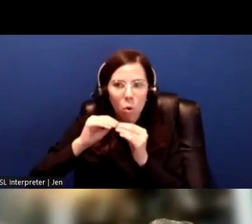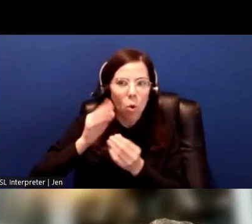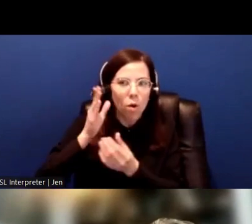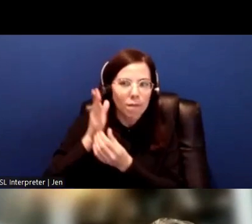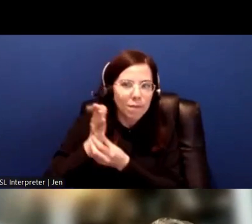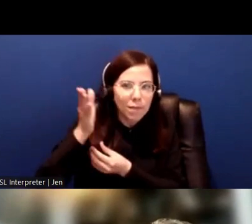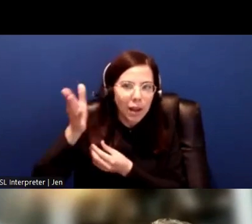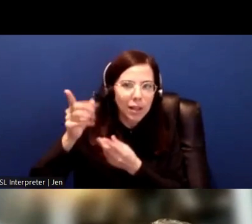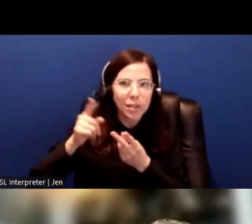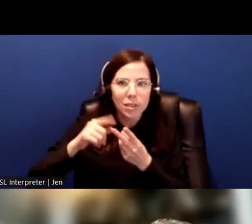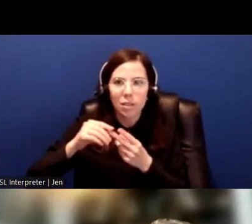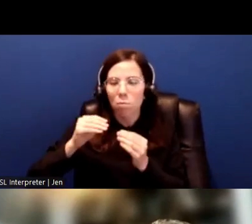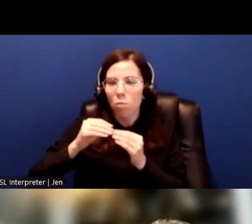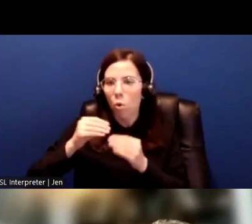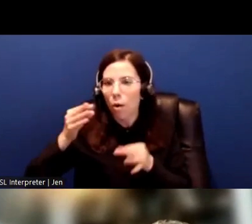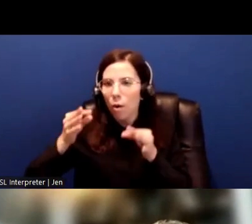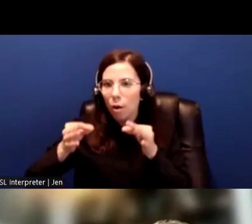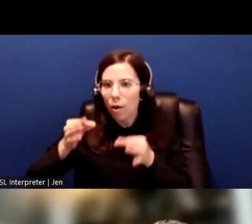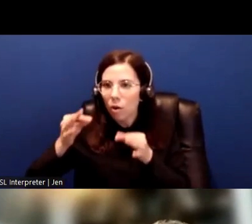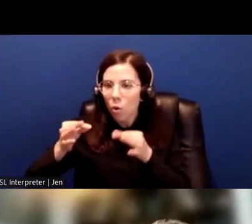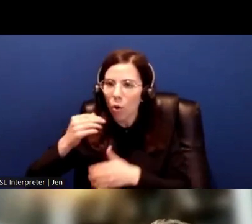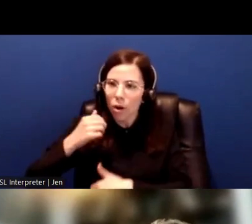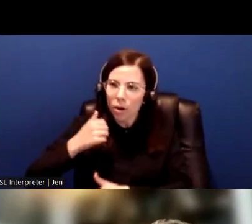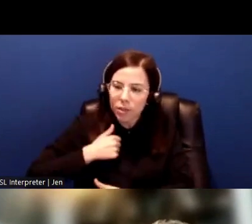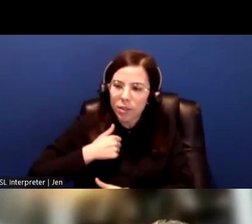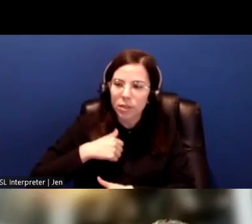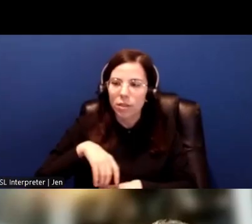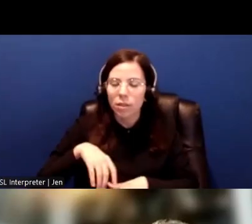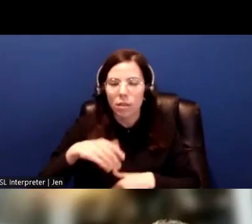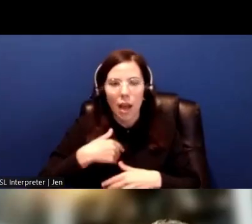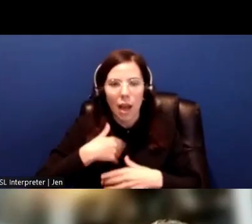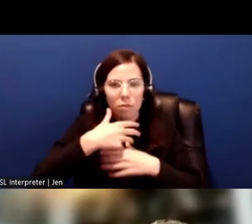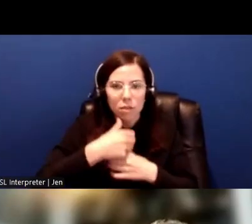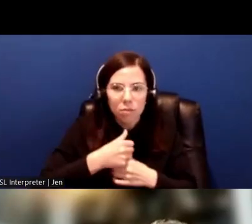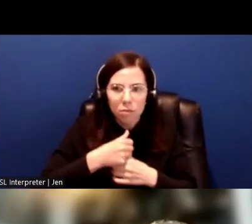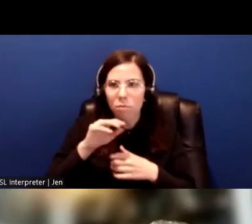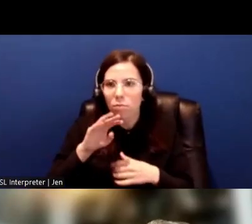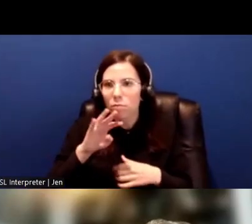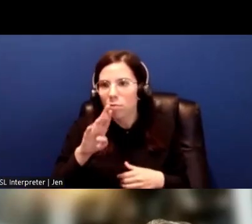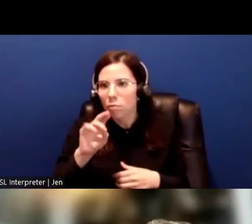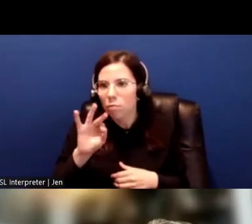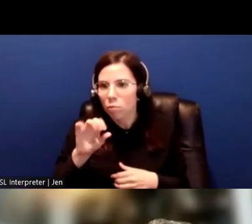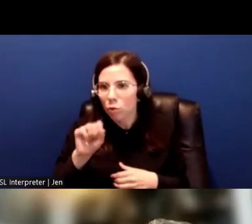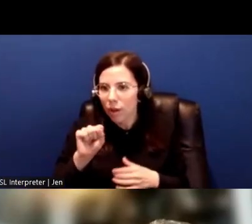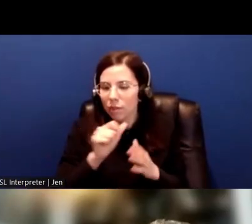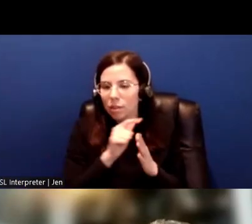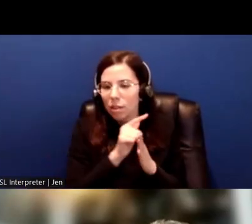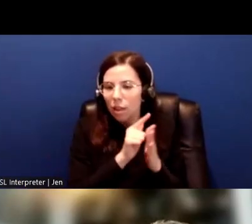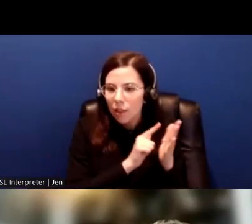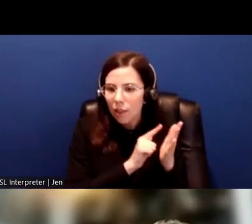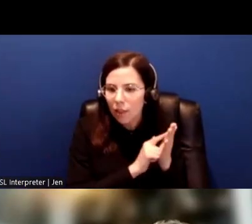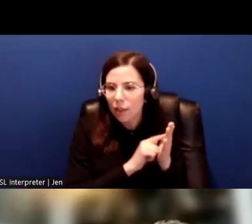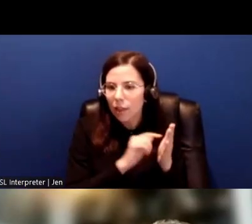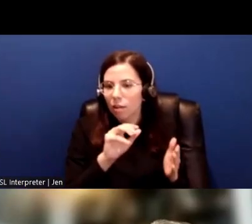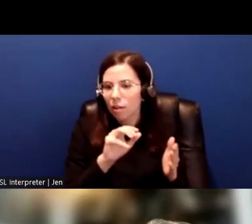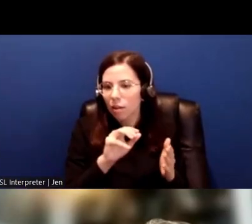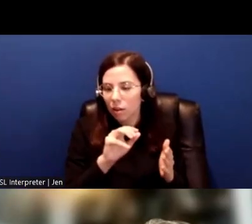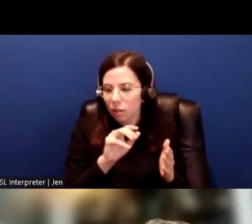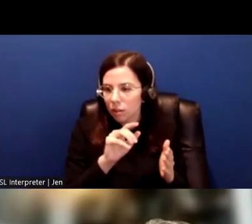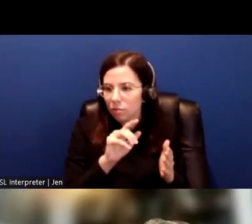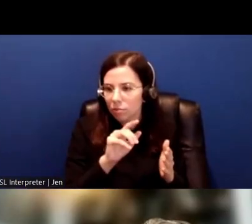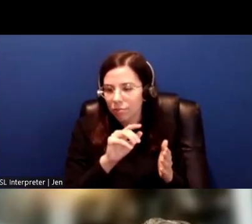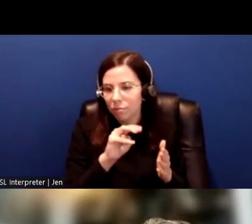military court filings. It has NCVLI's amicus briefs, legal memoranda, other things that will help